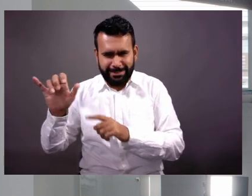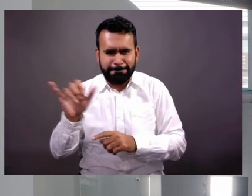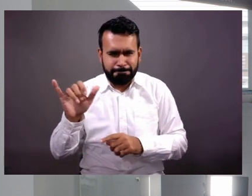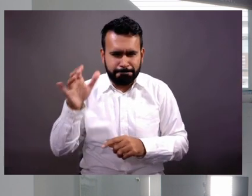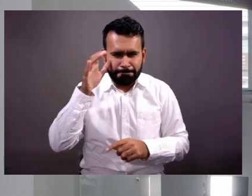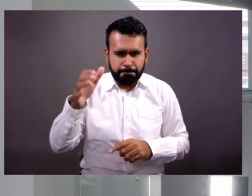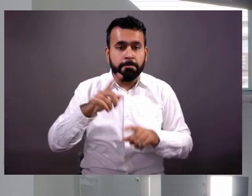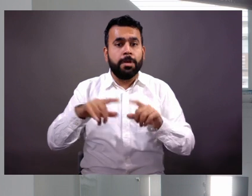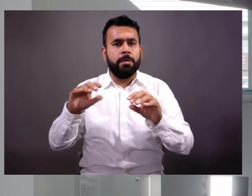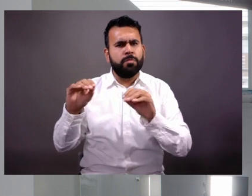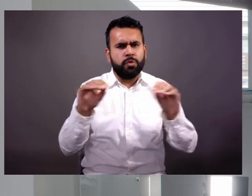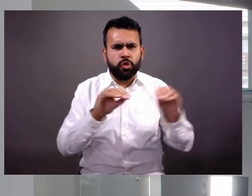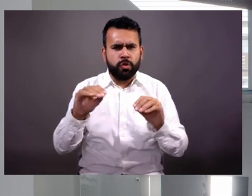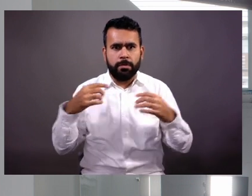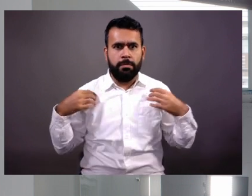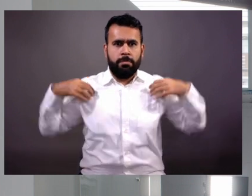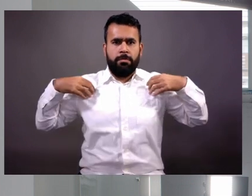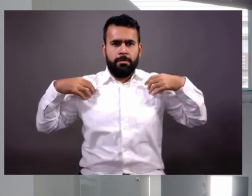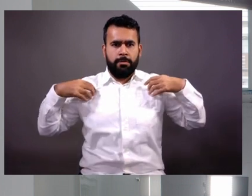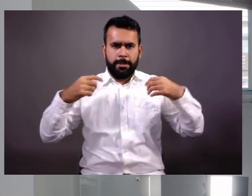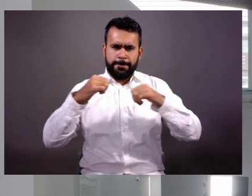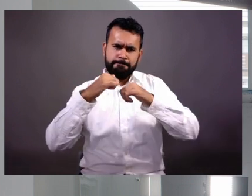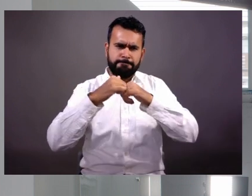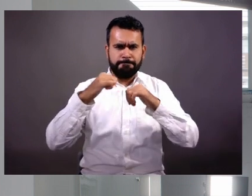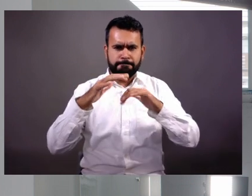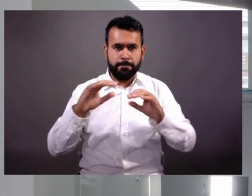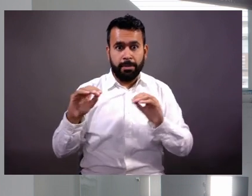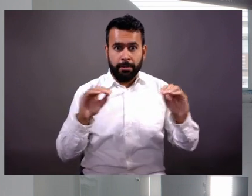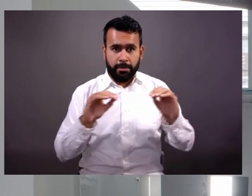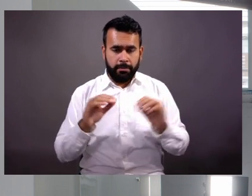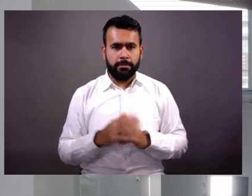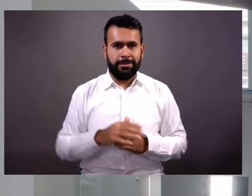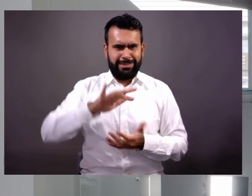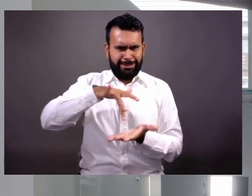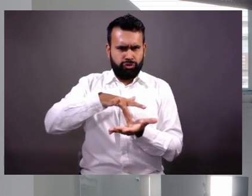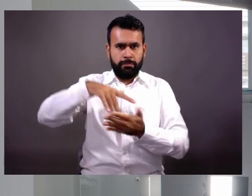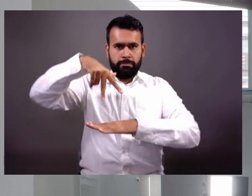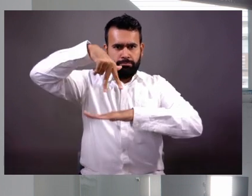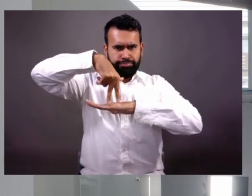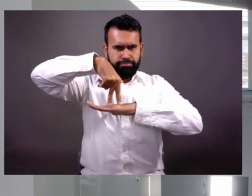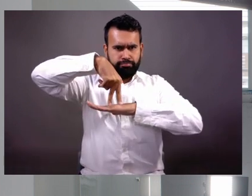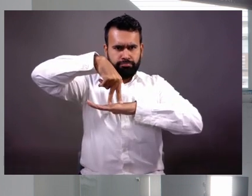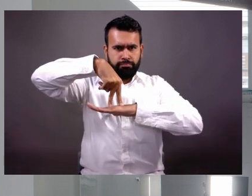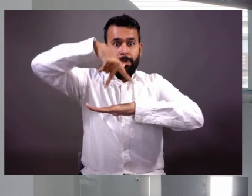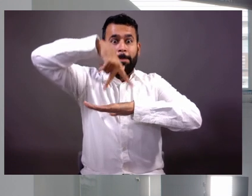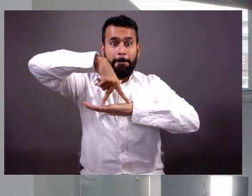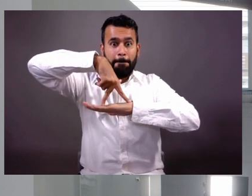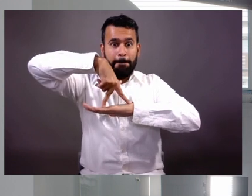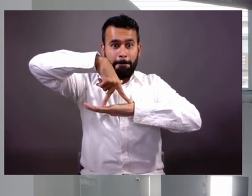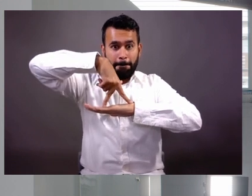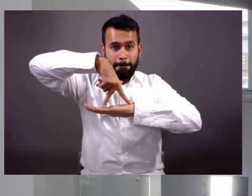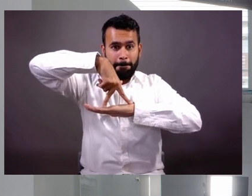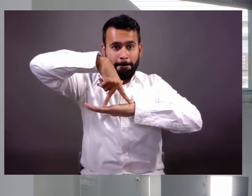Patty Duke, we're going to come out with kind of our seagull hands, but we're going to make a hit. So from here, you find your center. 5,